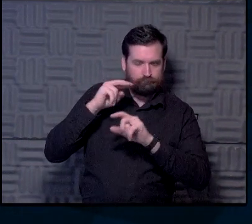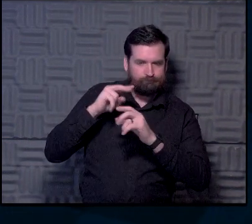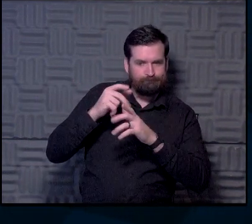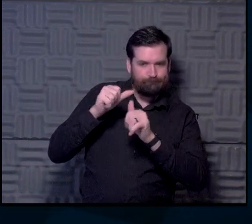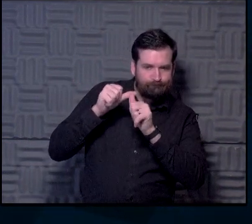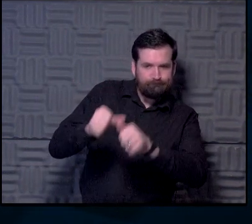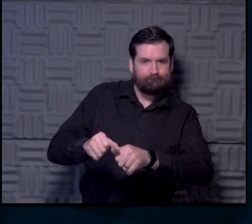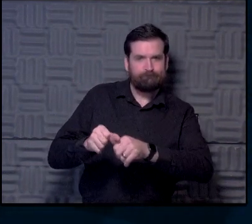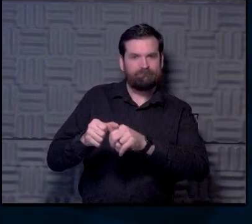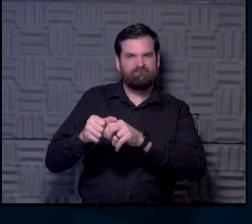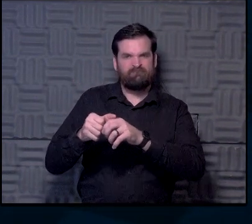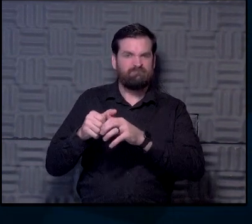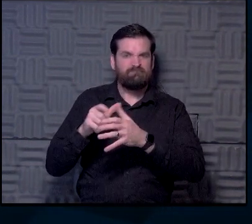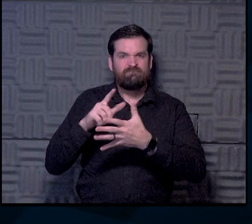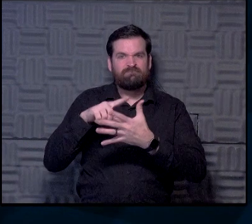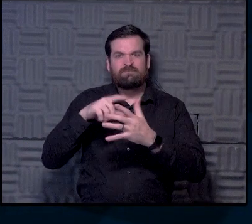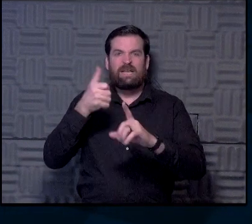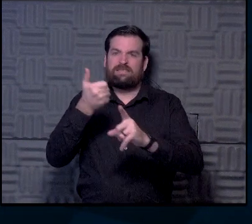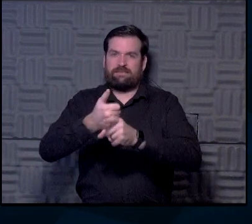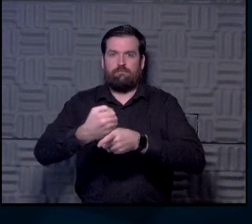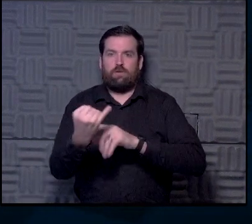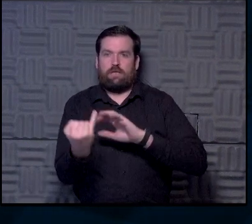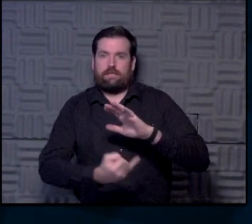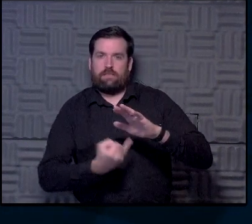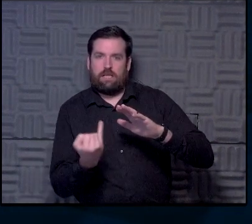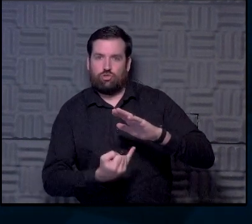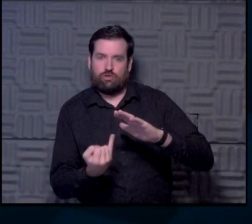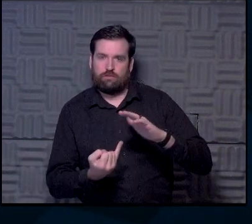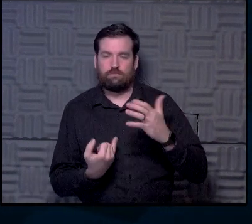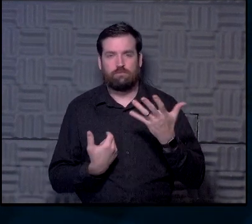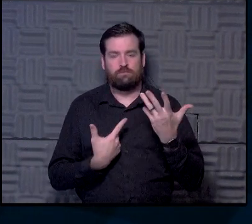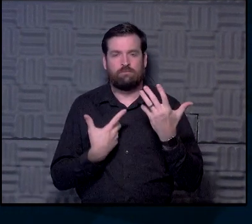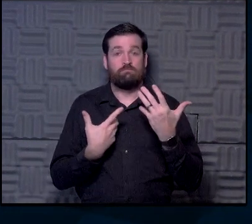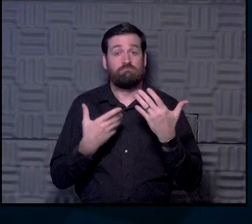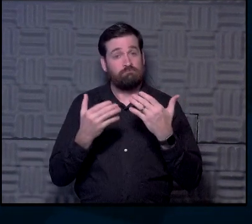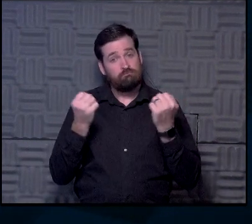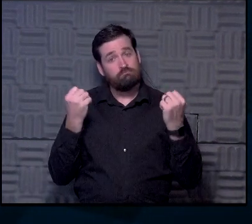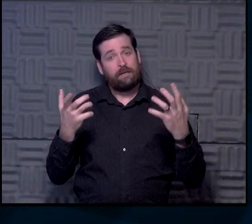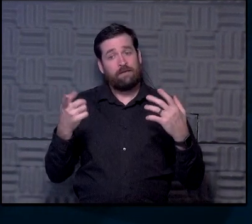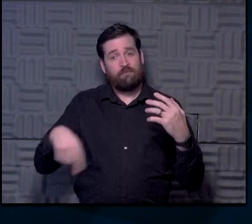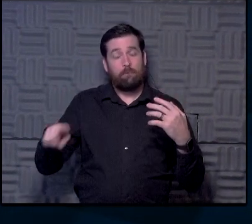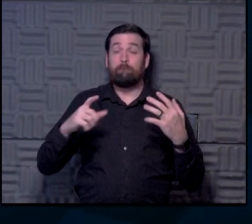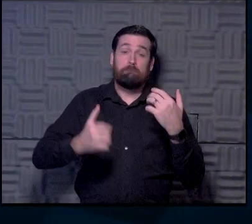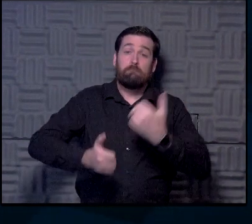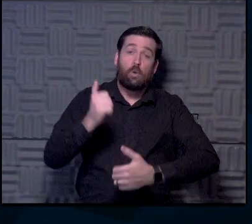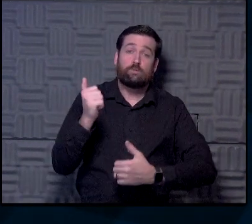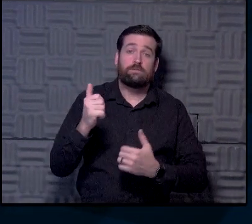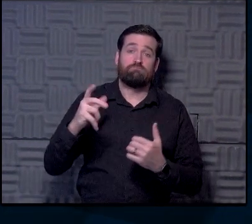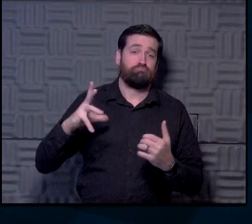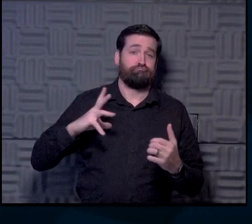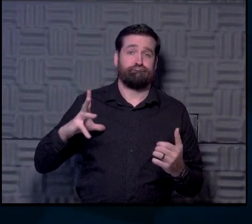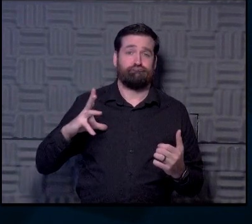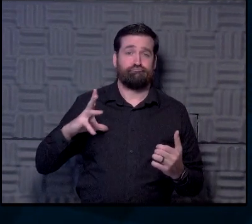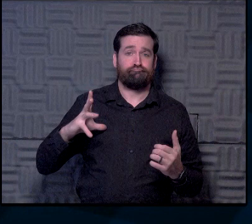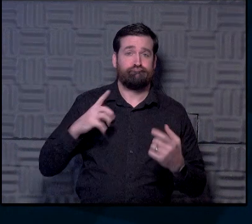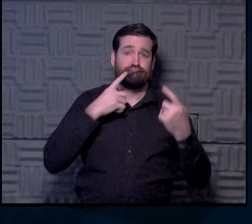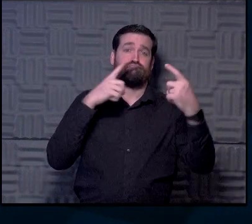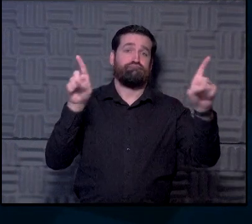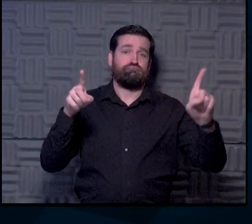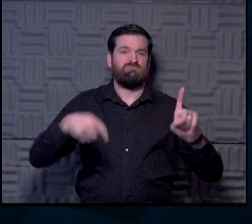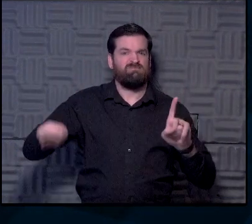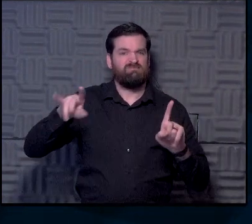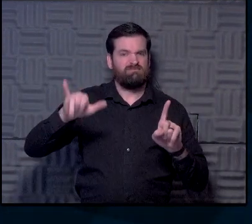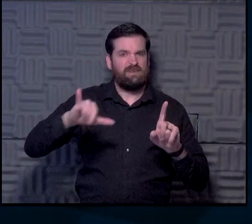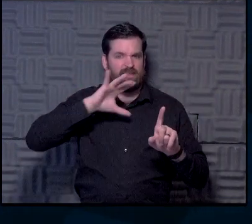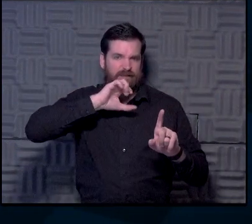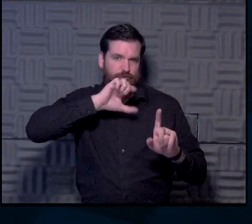to follow, do your self-isolation and go from there. And many of those patients, the majority actually do quite well in those age